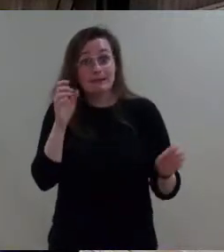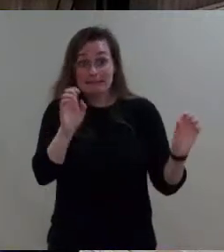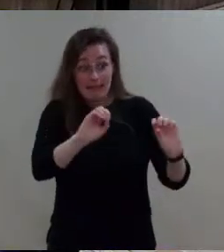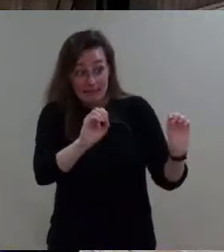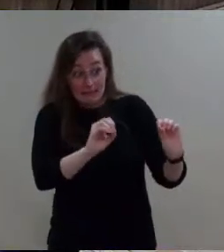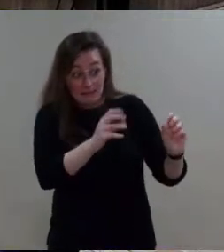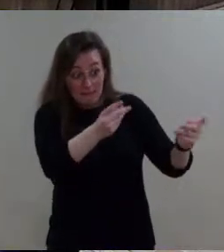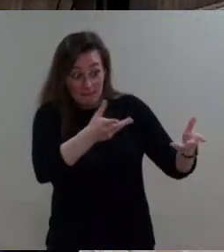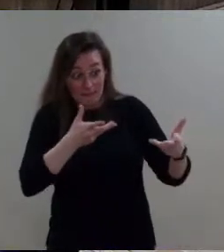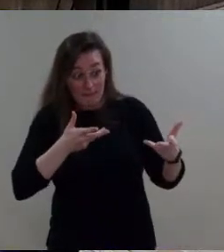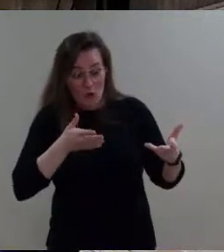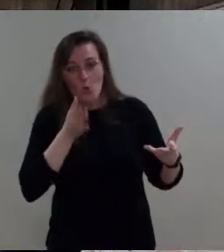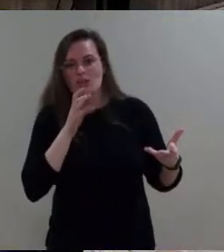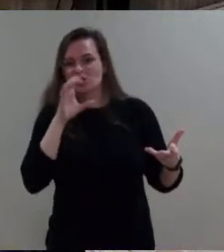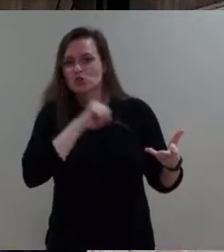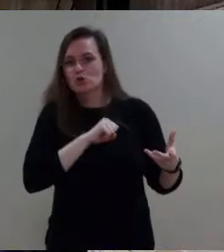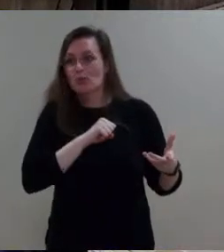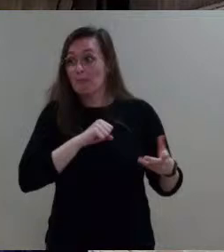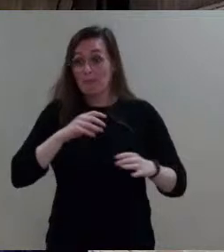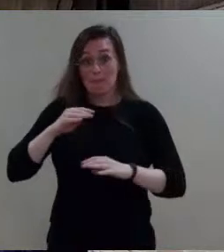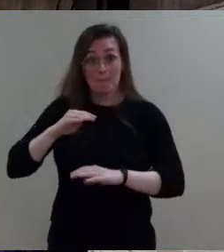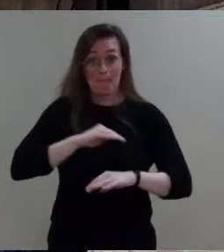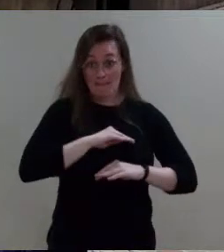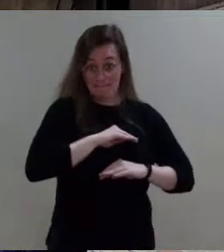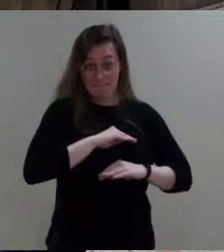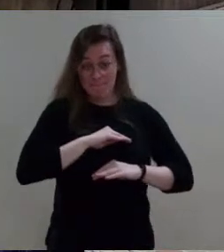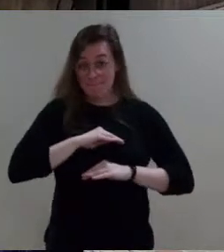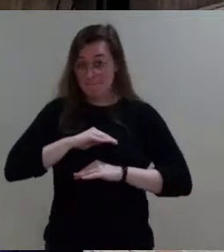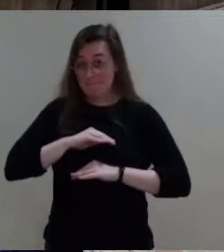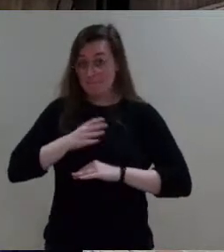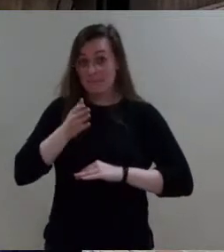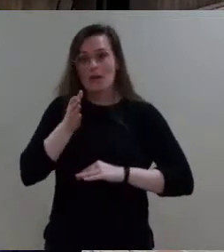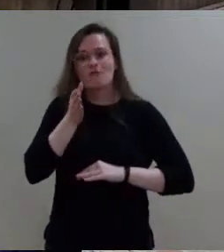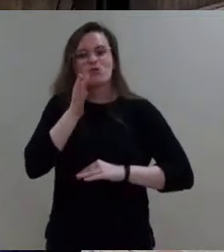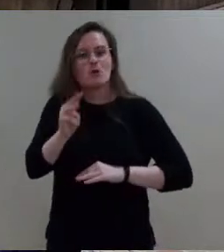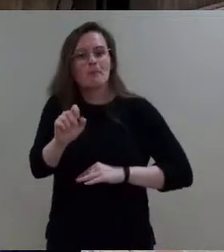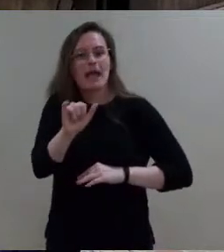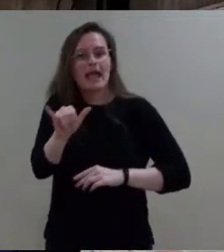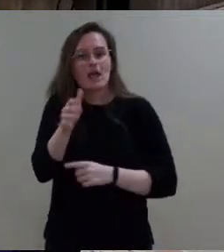everyone is happy with them, and they will go before council at the end of May. Okay.